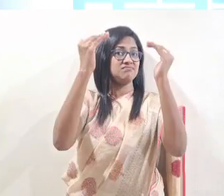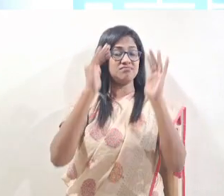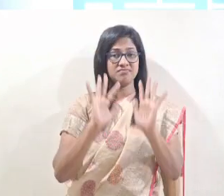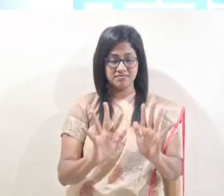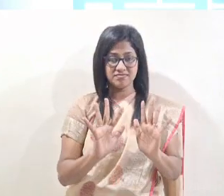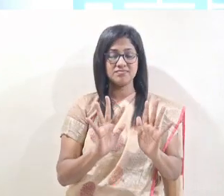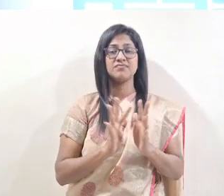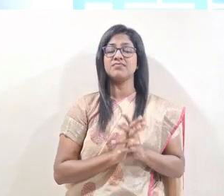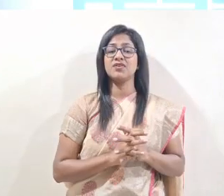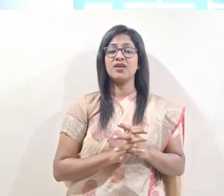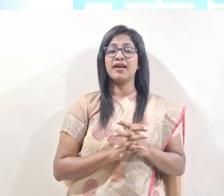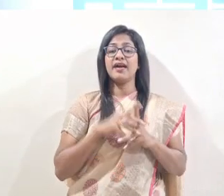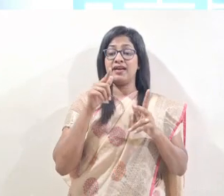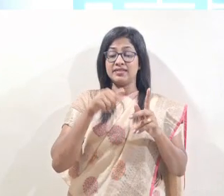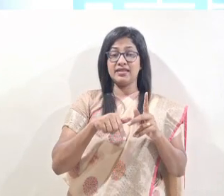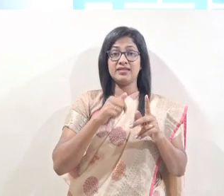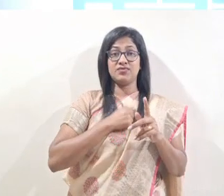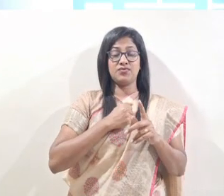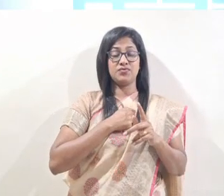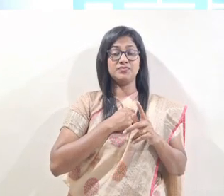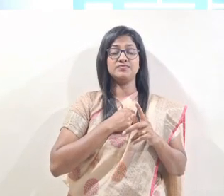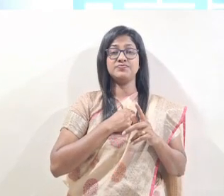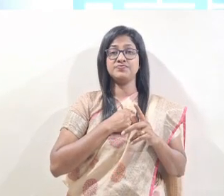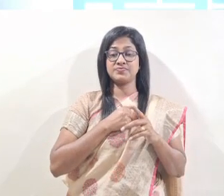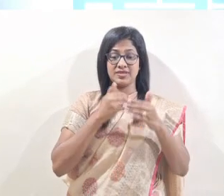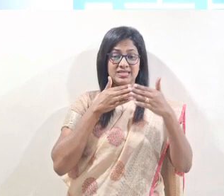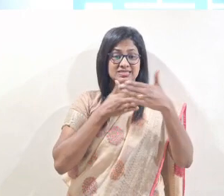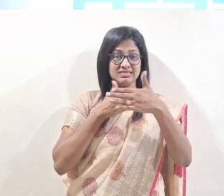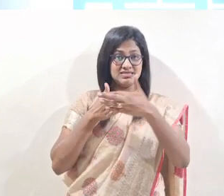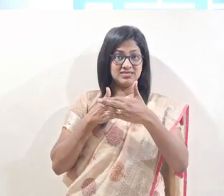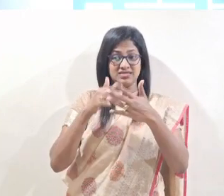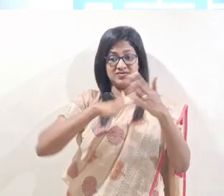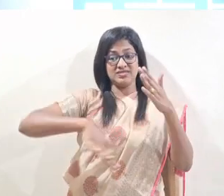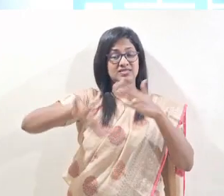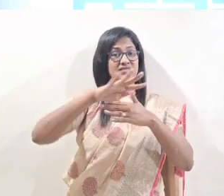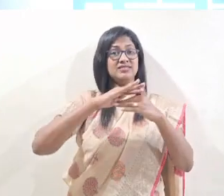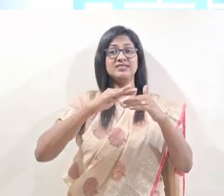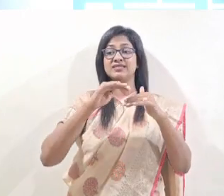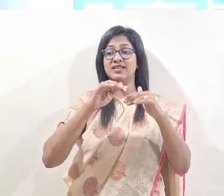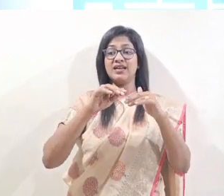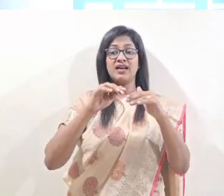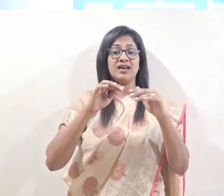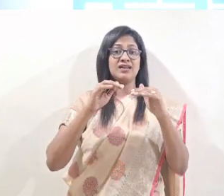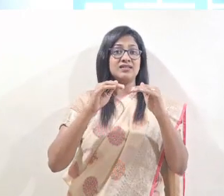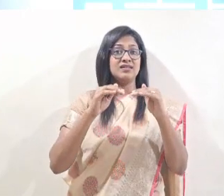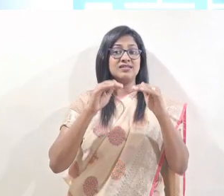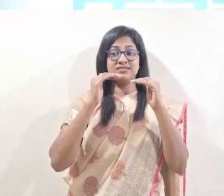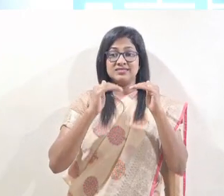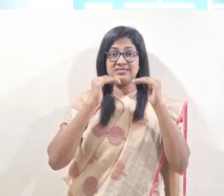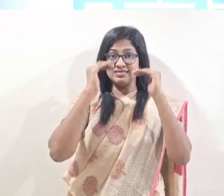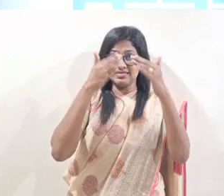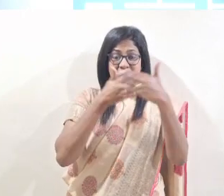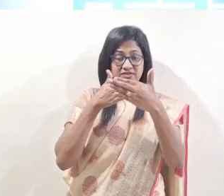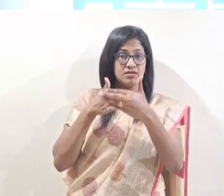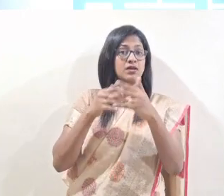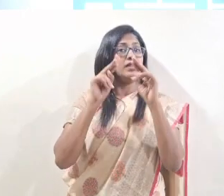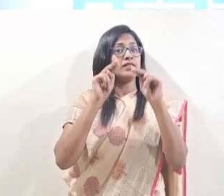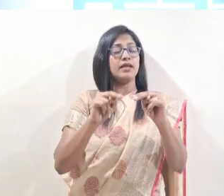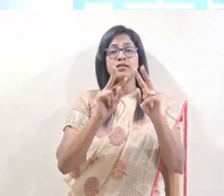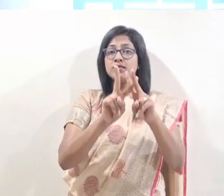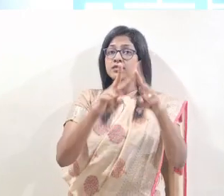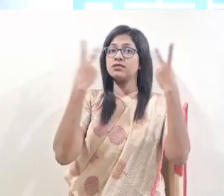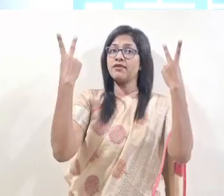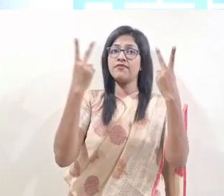scale and requires sometimes and many times totally different solutions to a